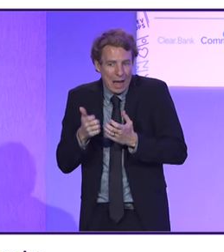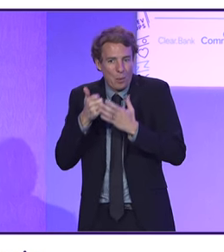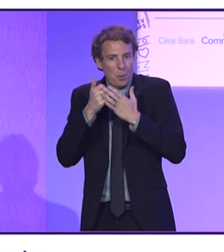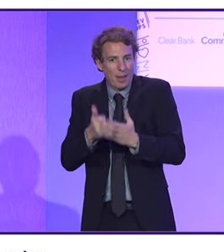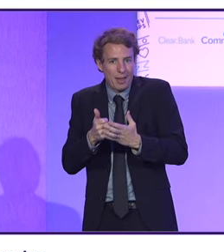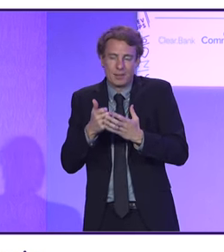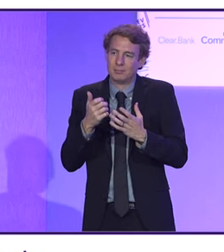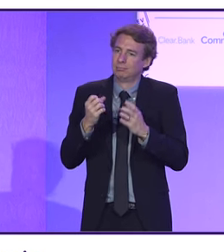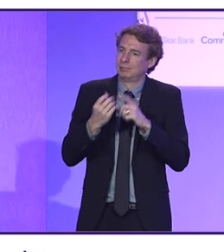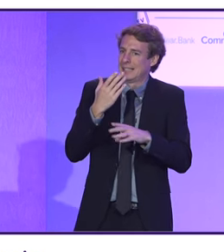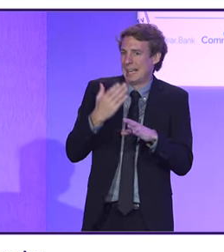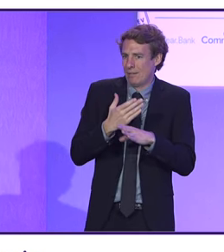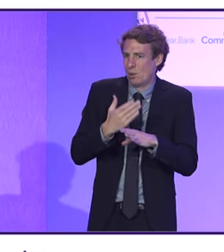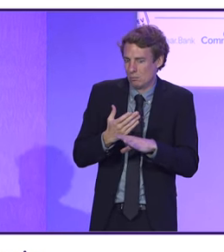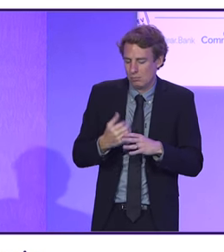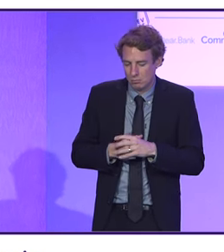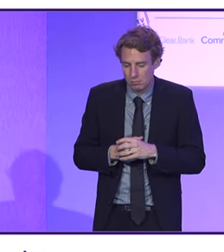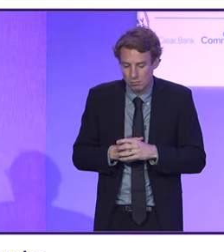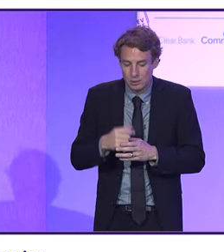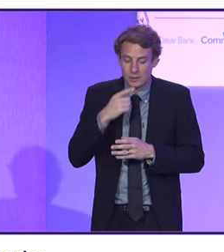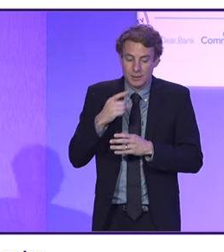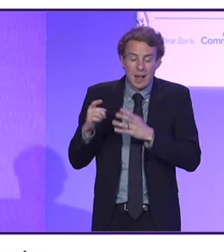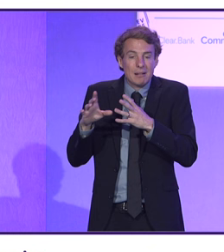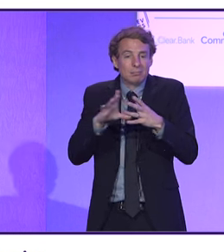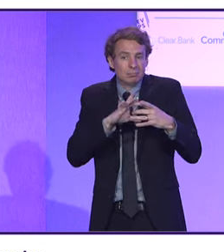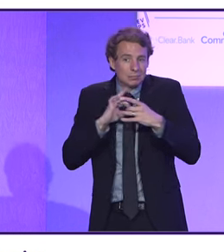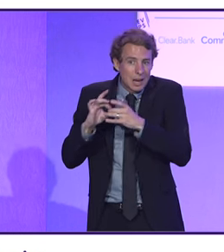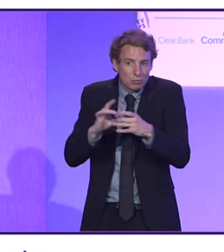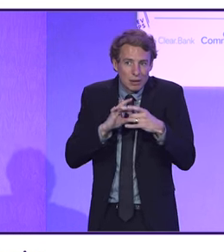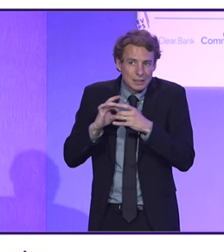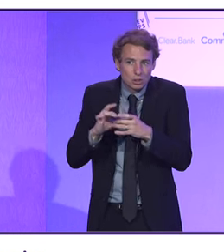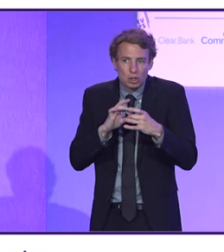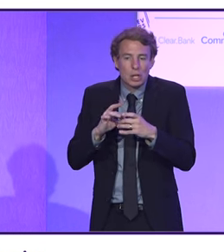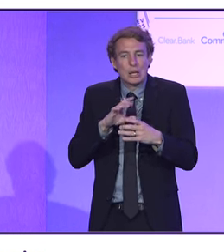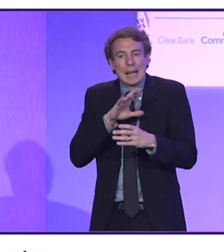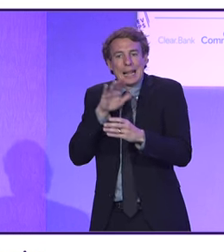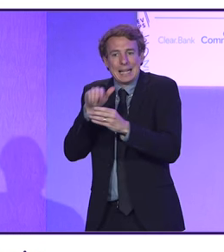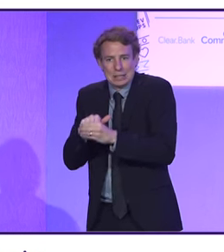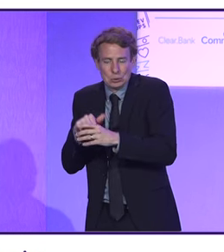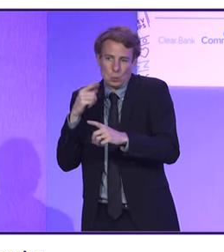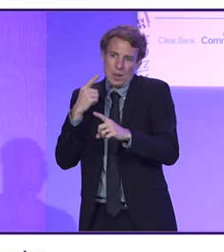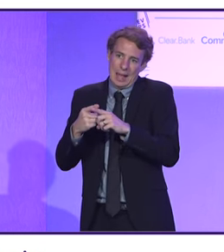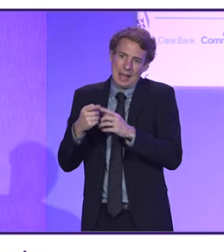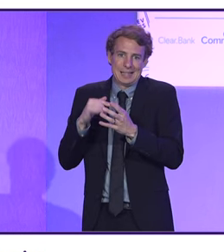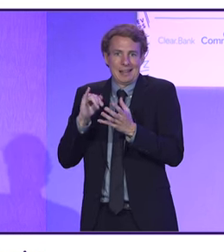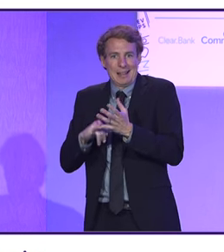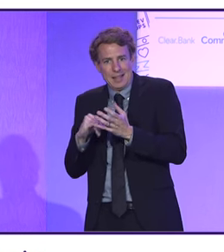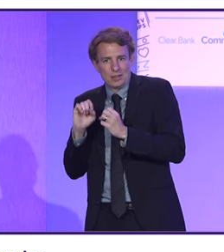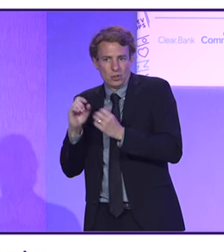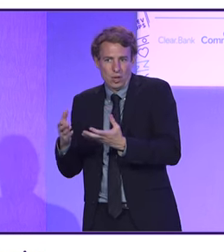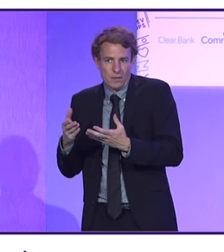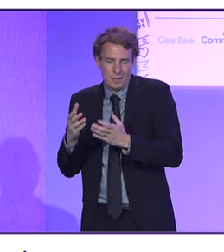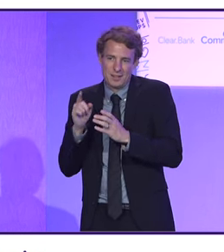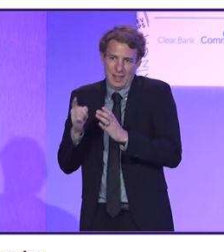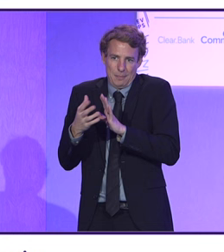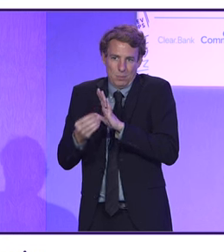the conversations had during collaboration into the X as a service model. Said another